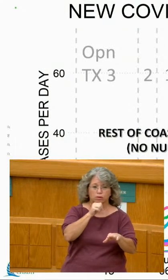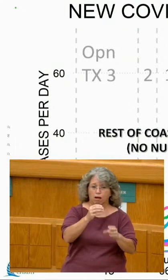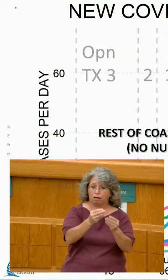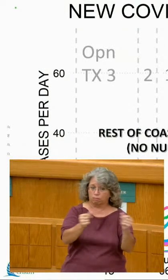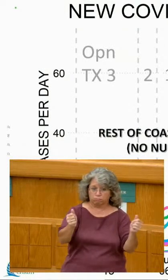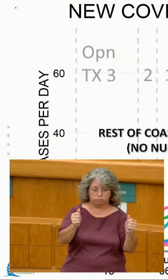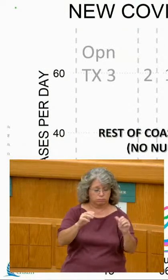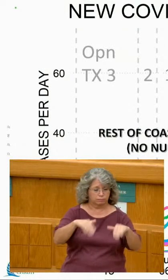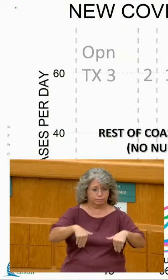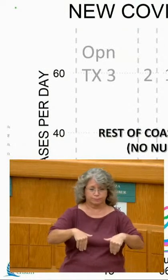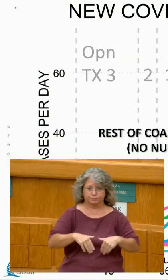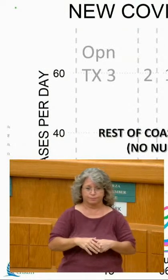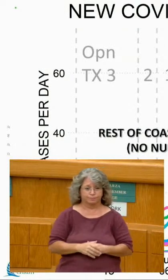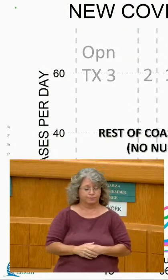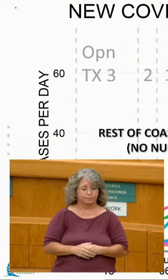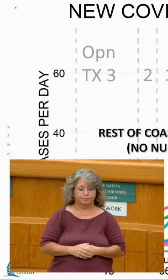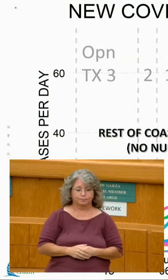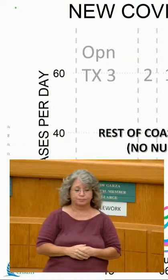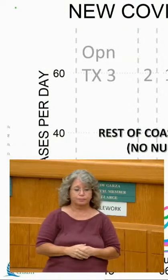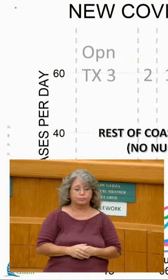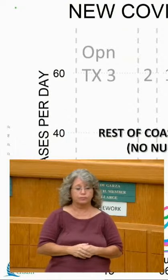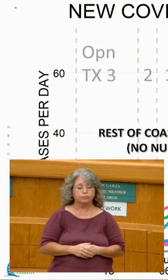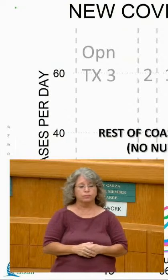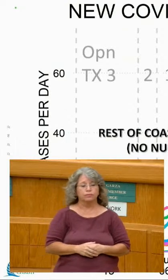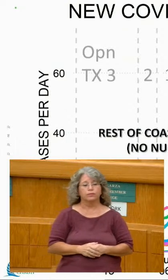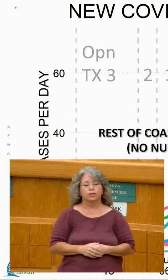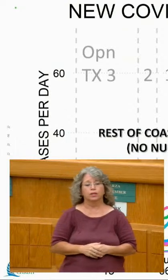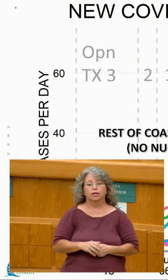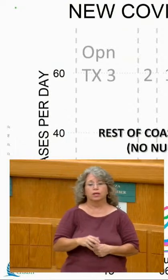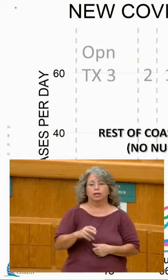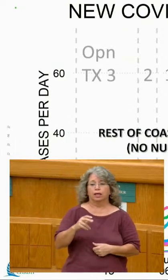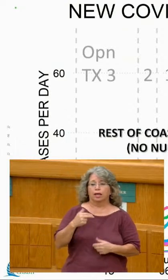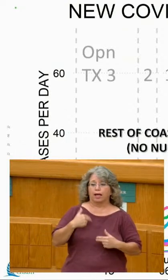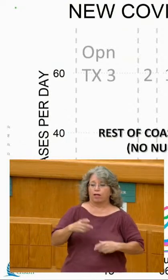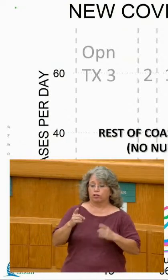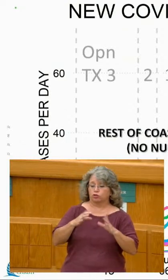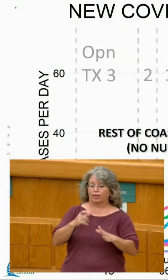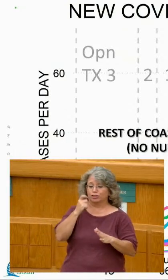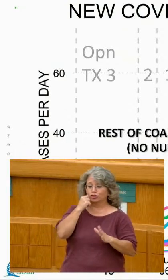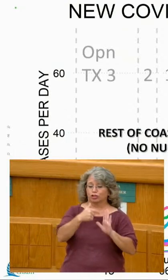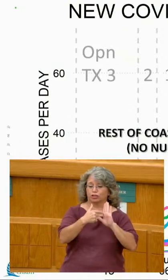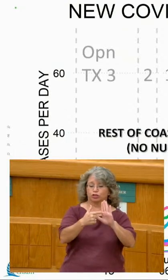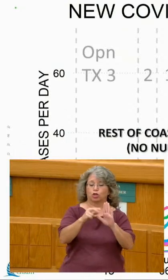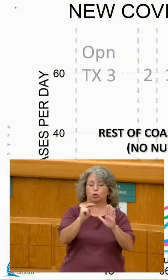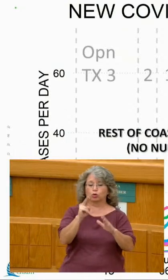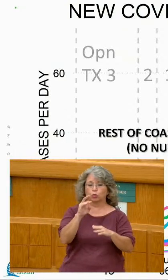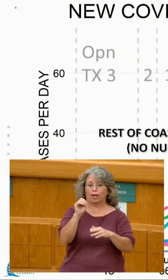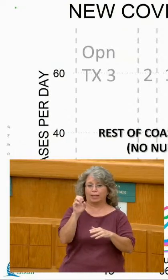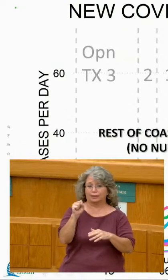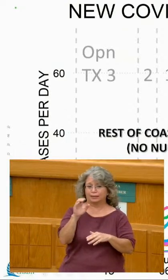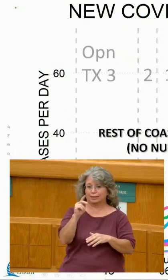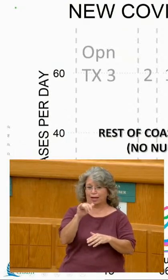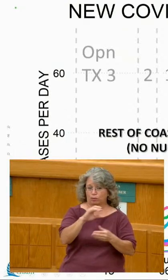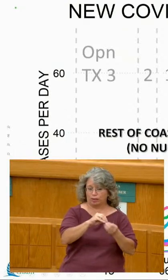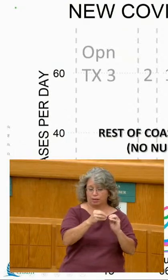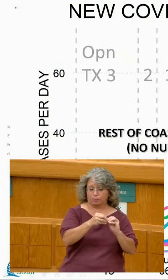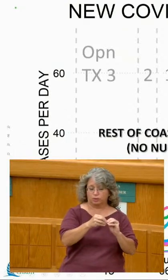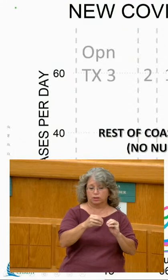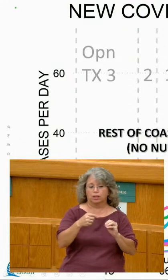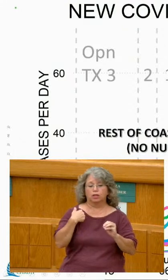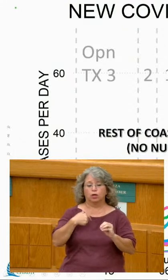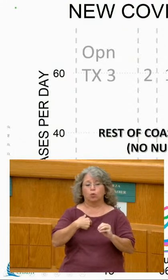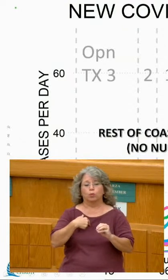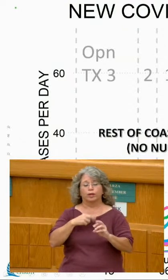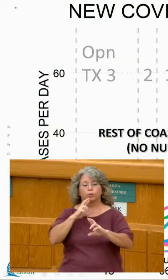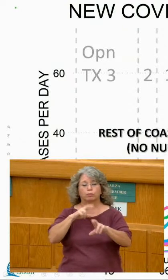and I'll omit Nueces because Public Health Director Rodriguez just showed graphs for Nueces County. For the other counties in the Coastal